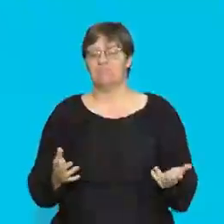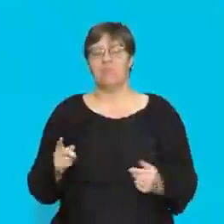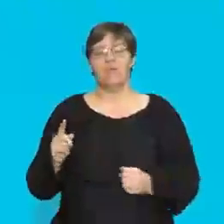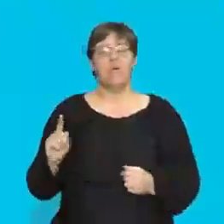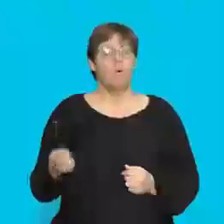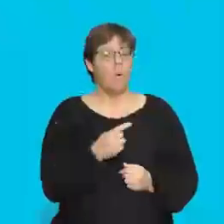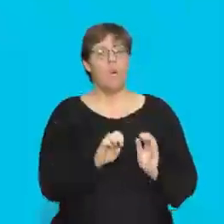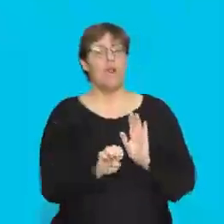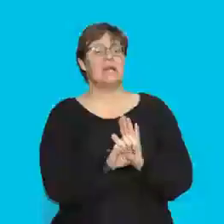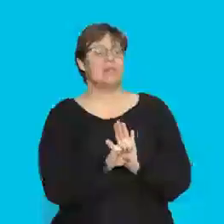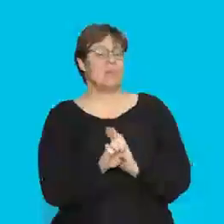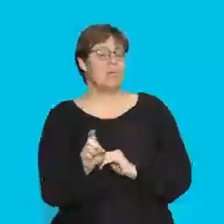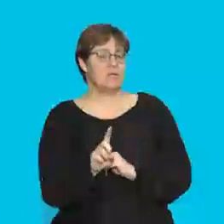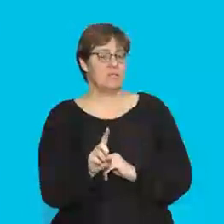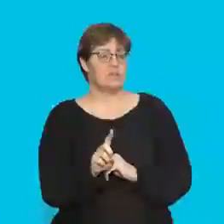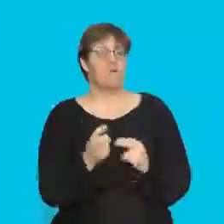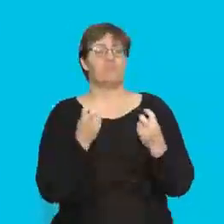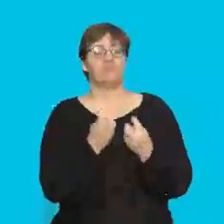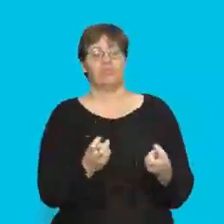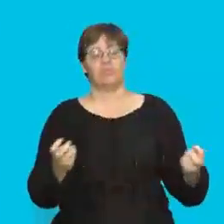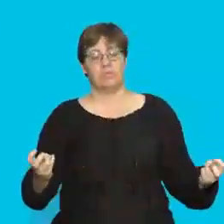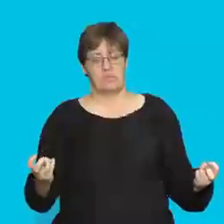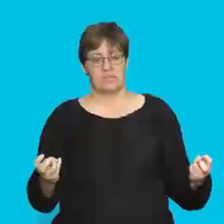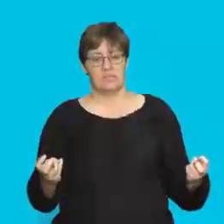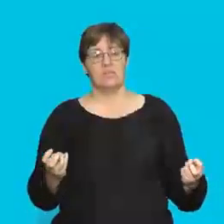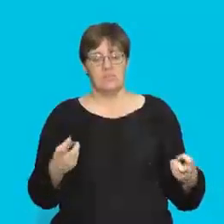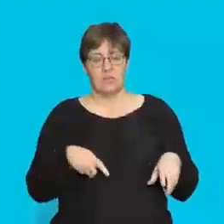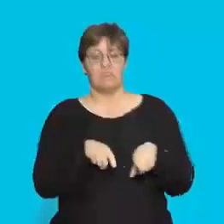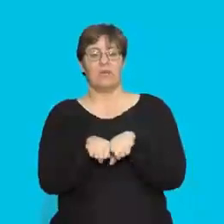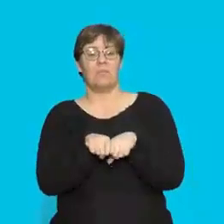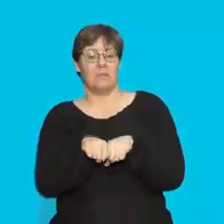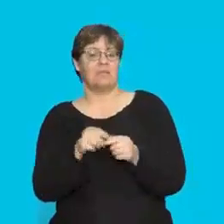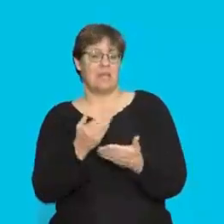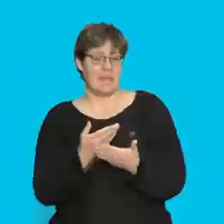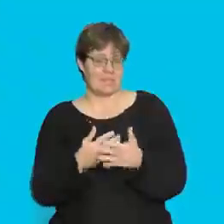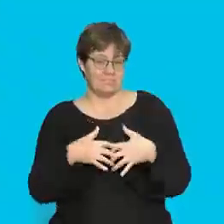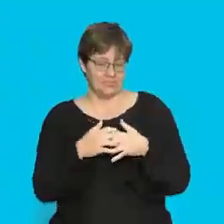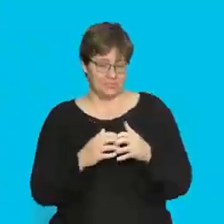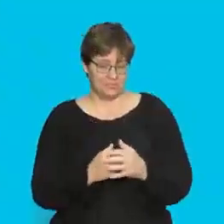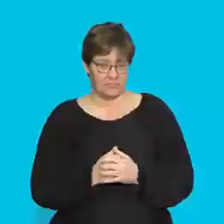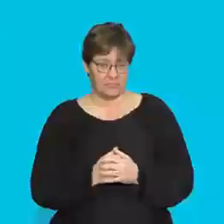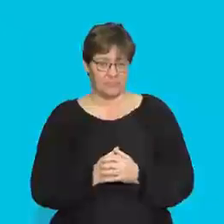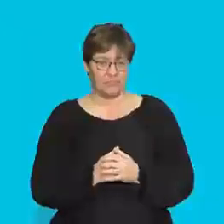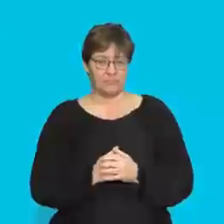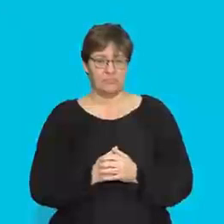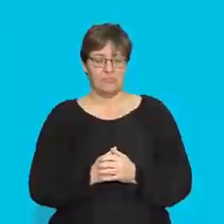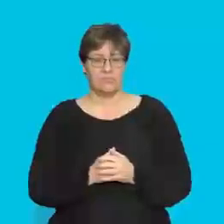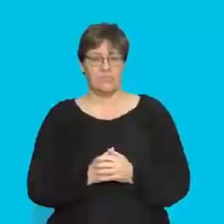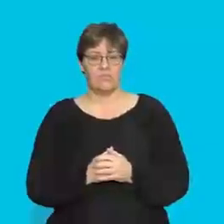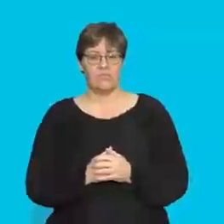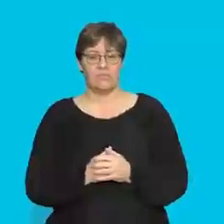populations. These are all examples of resources that can be competed